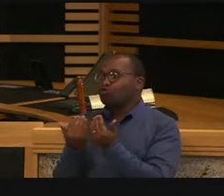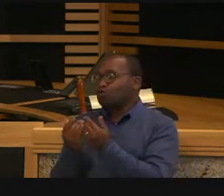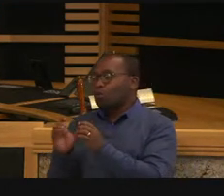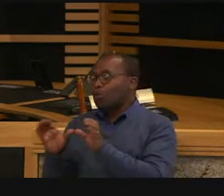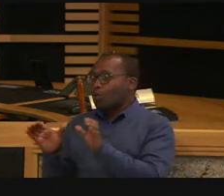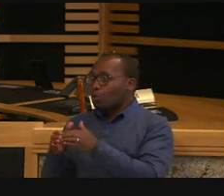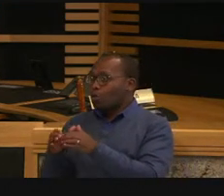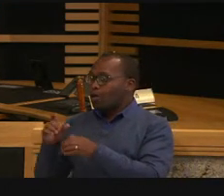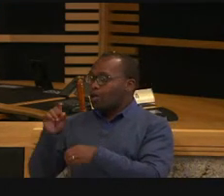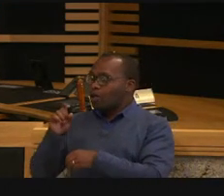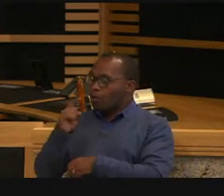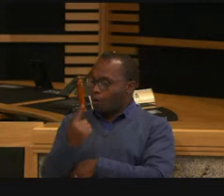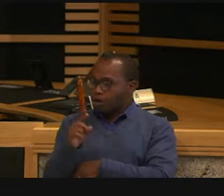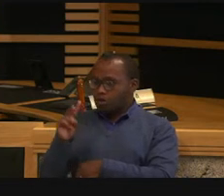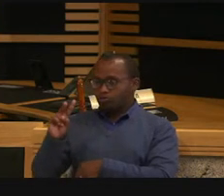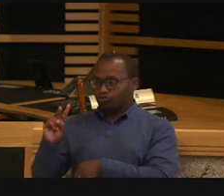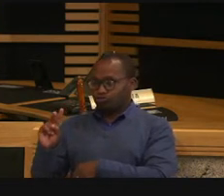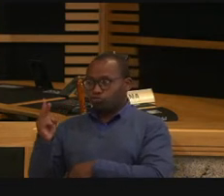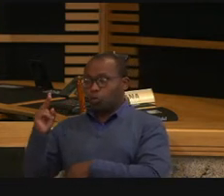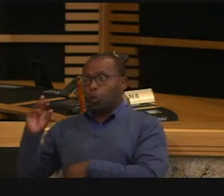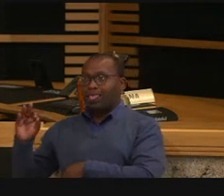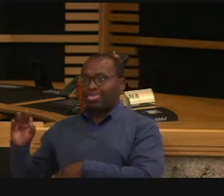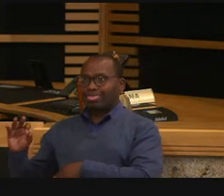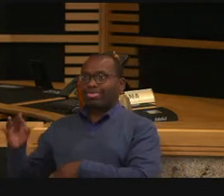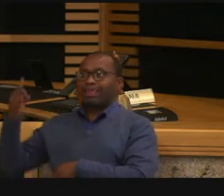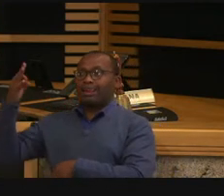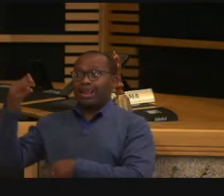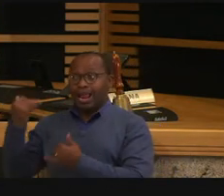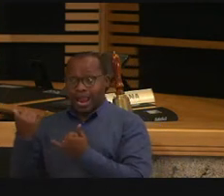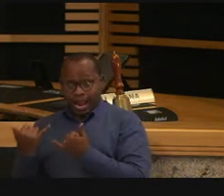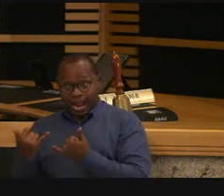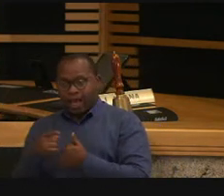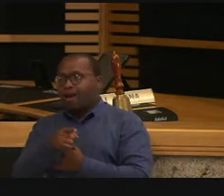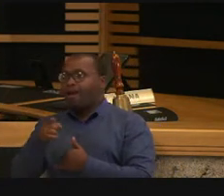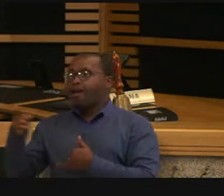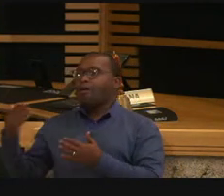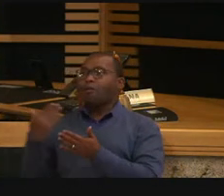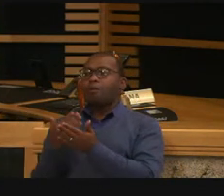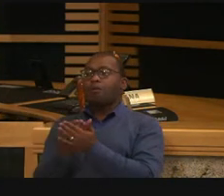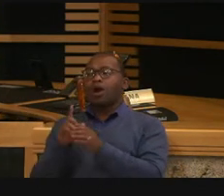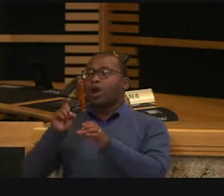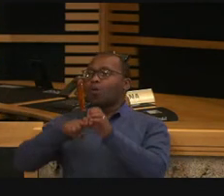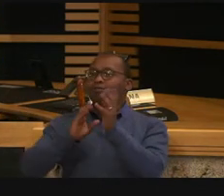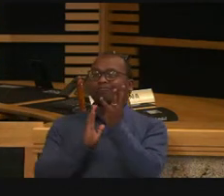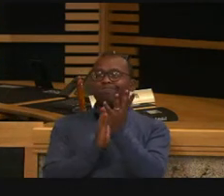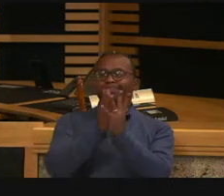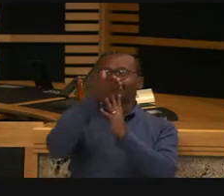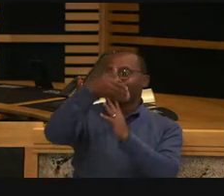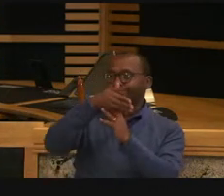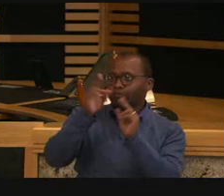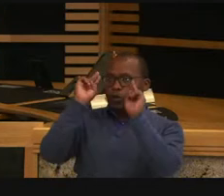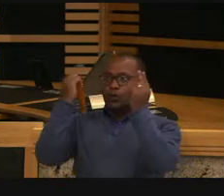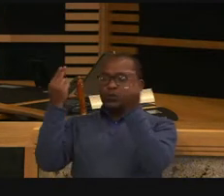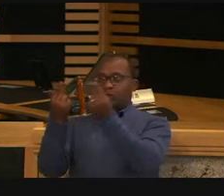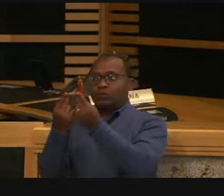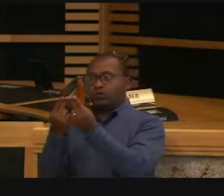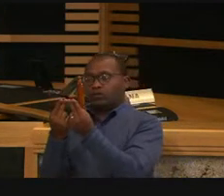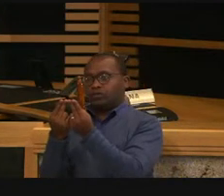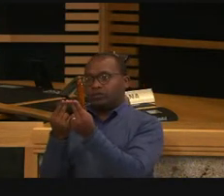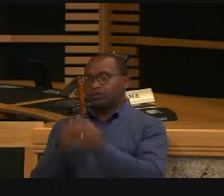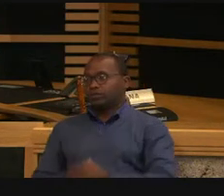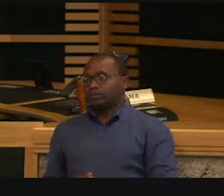to university tend to perform on par or even better with their counterparts from other